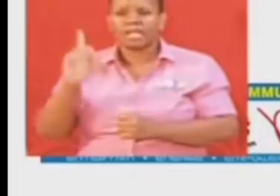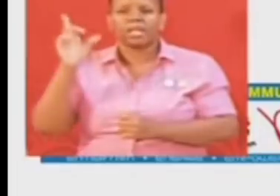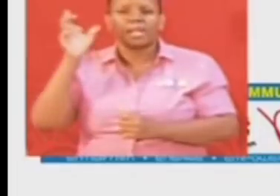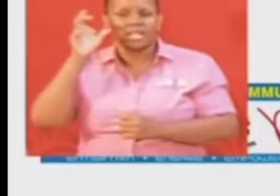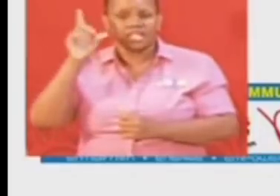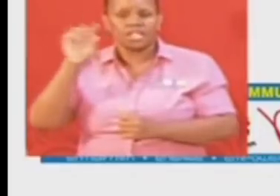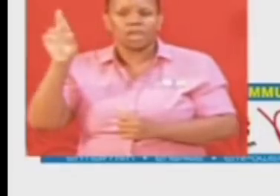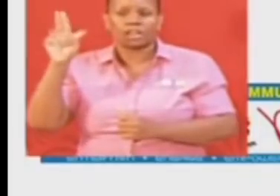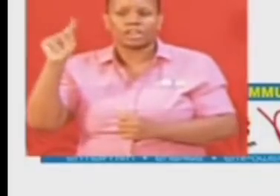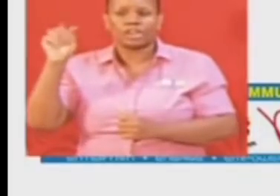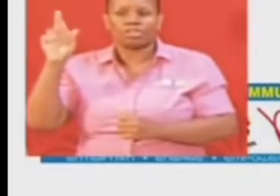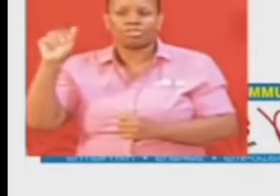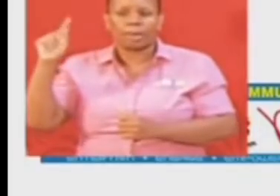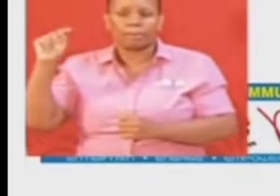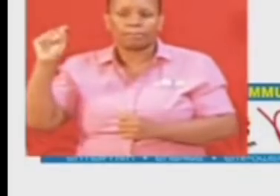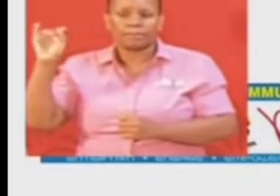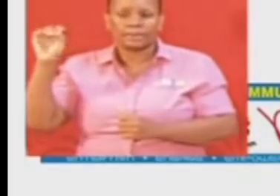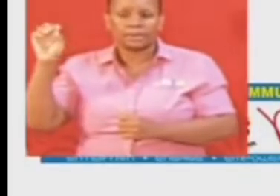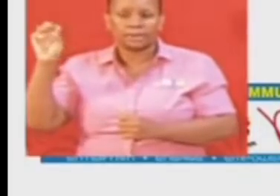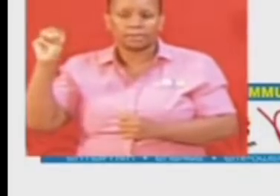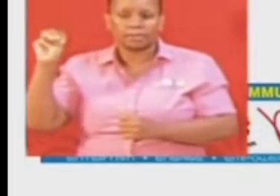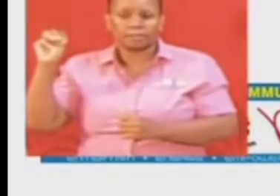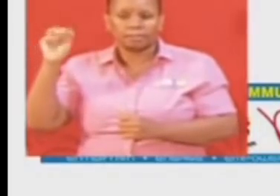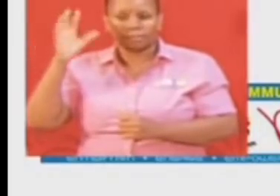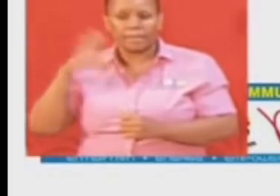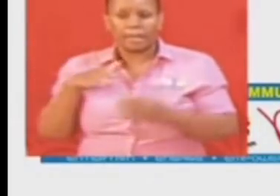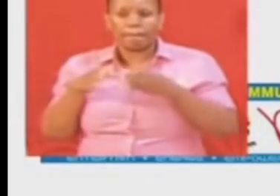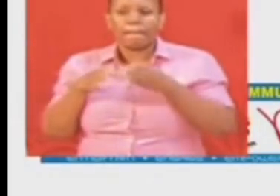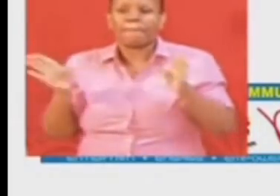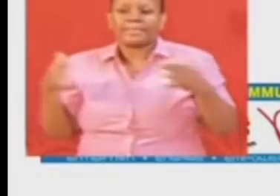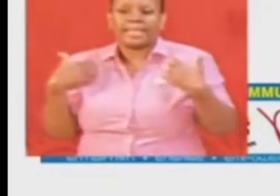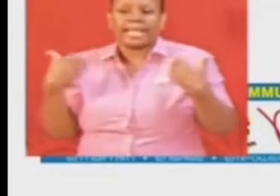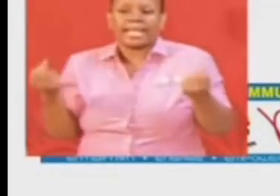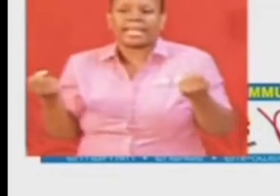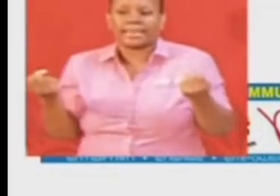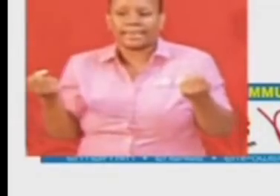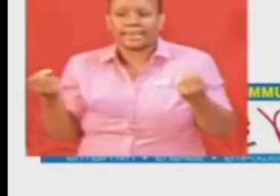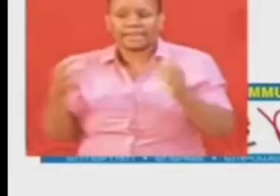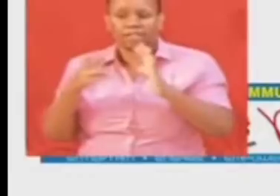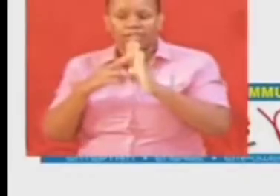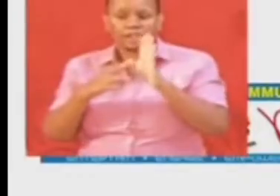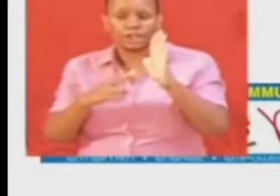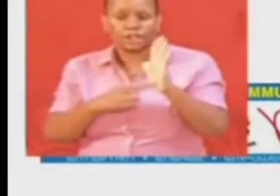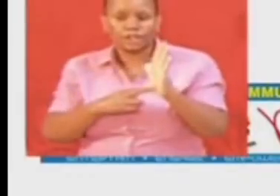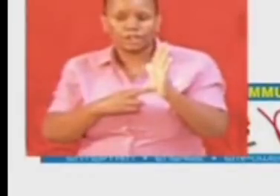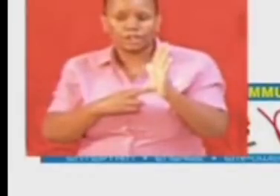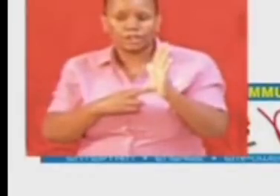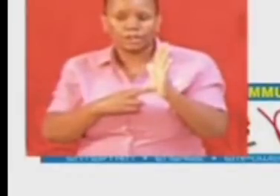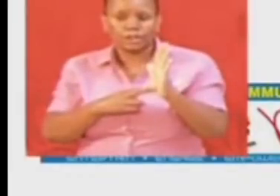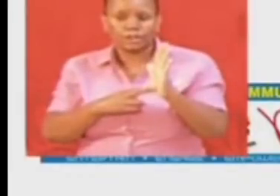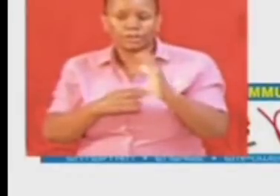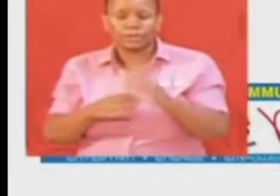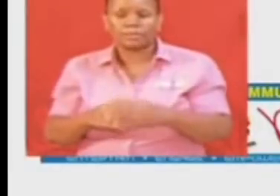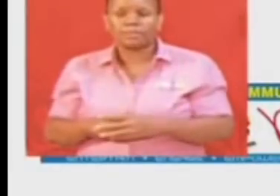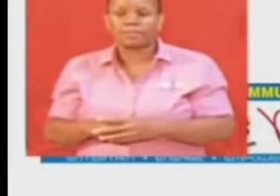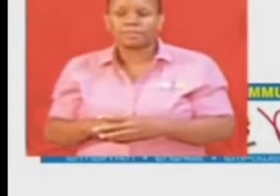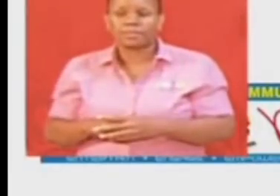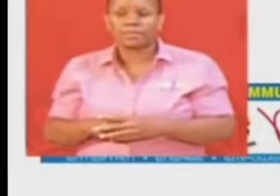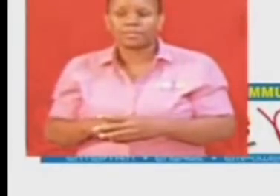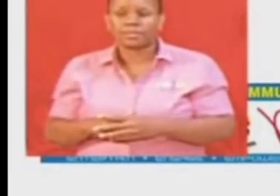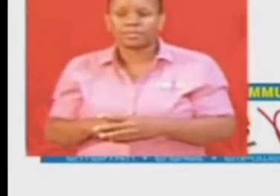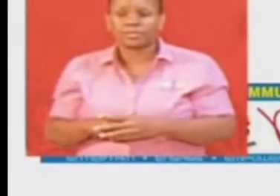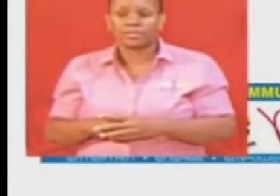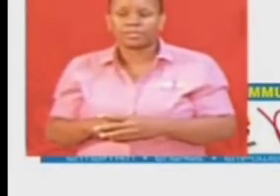downward trend. I would like to know what contributions do you think the increased rate of testing had to play in this downward trend